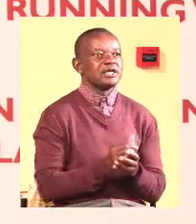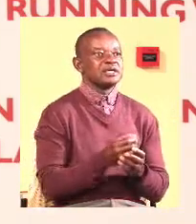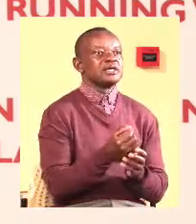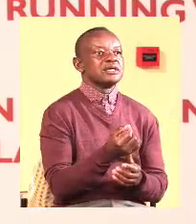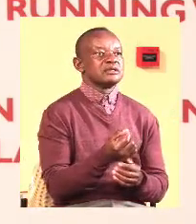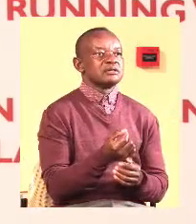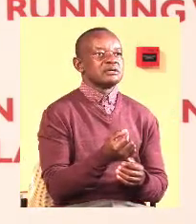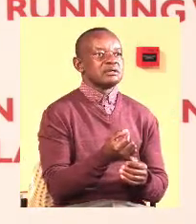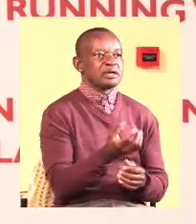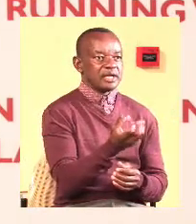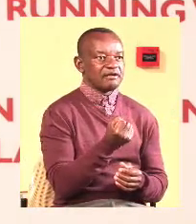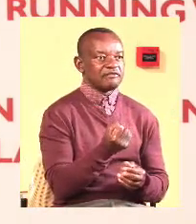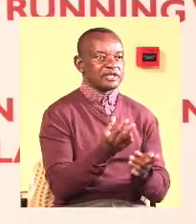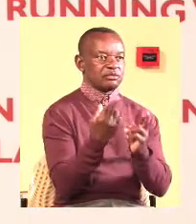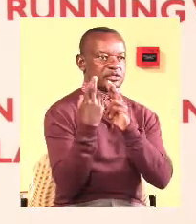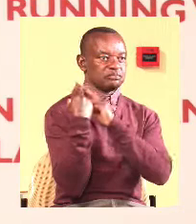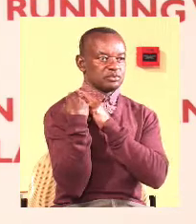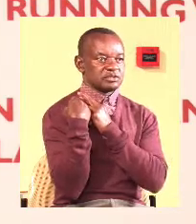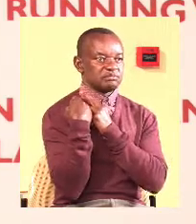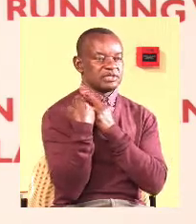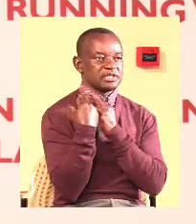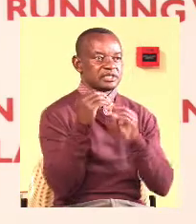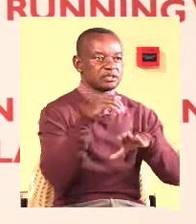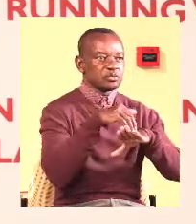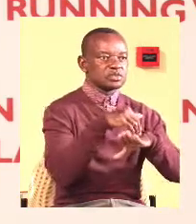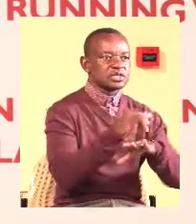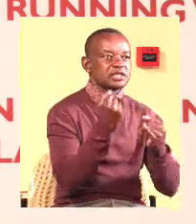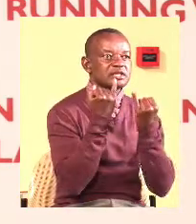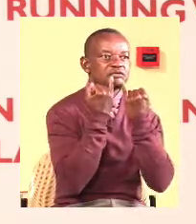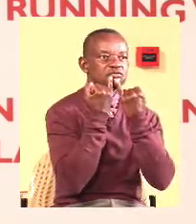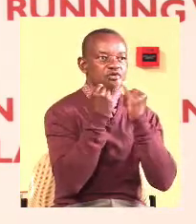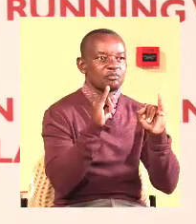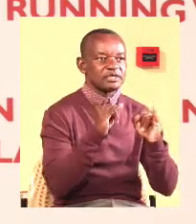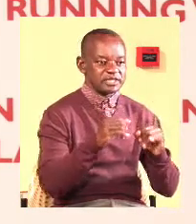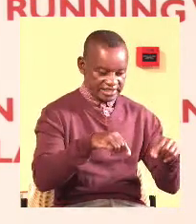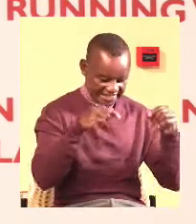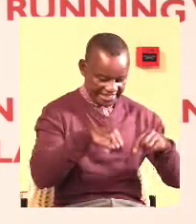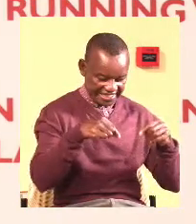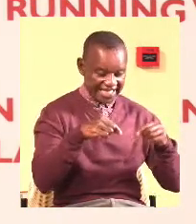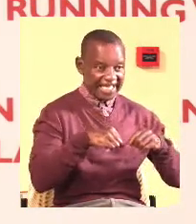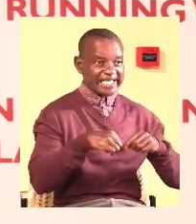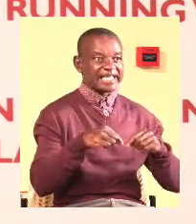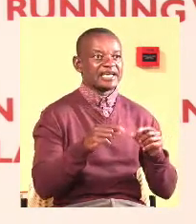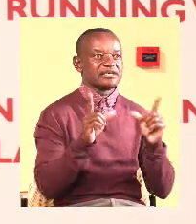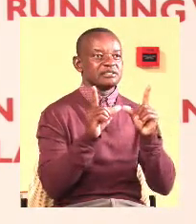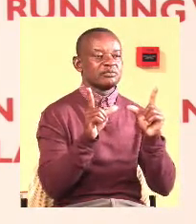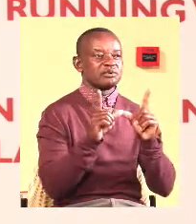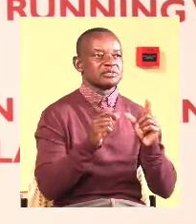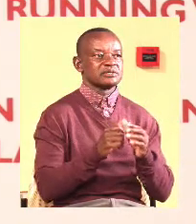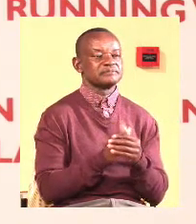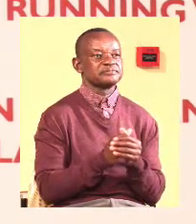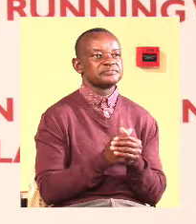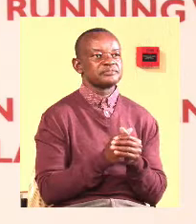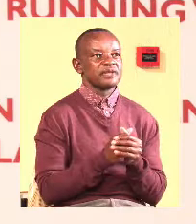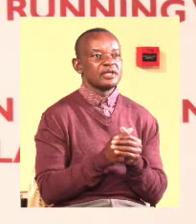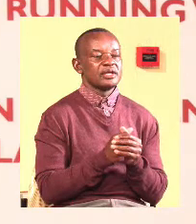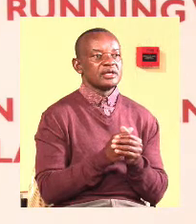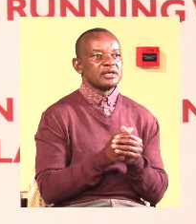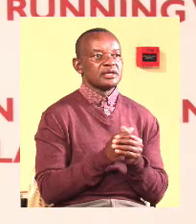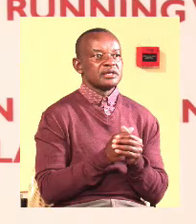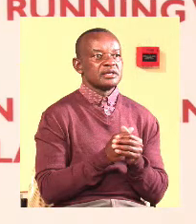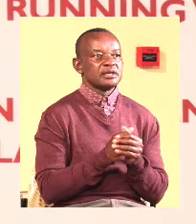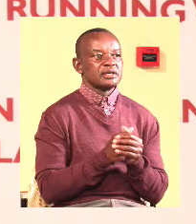it through the right channels. Then there was the surveillance and the case management team, just the